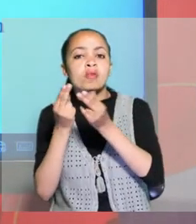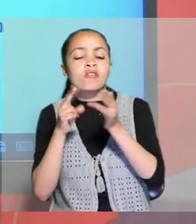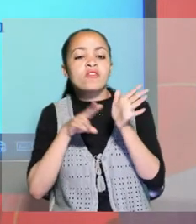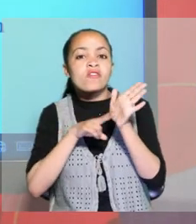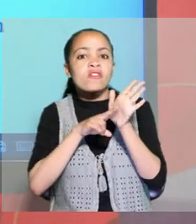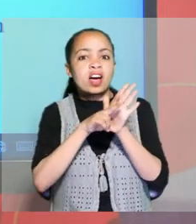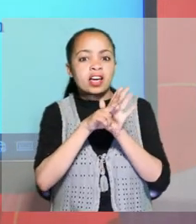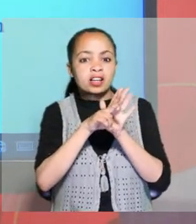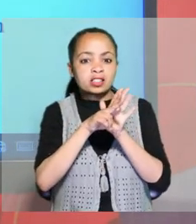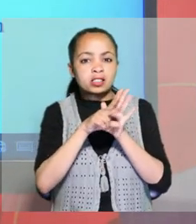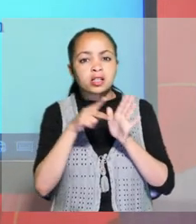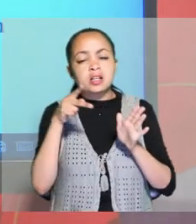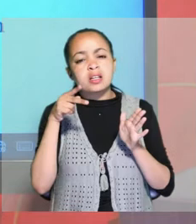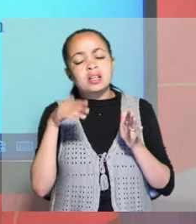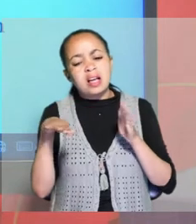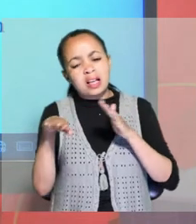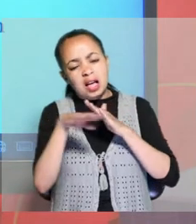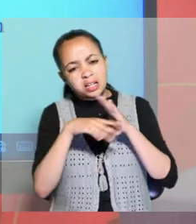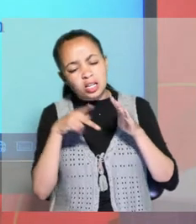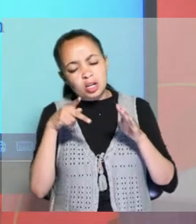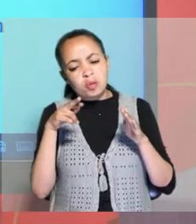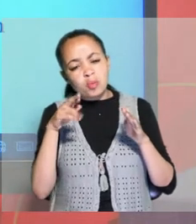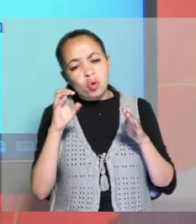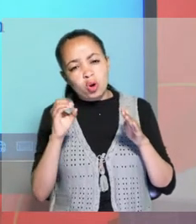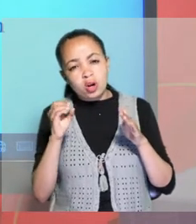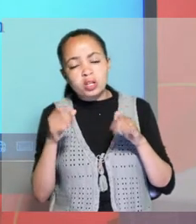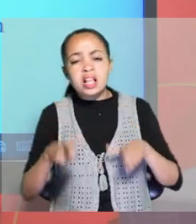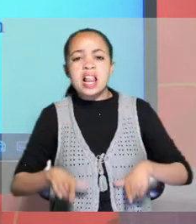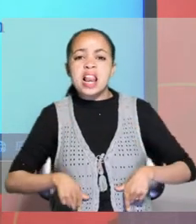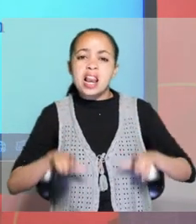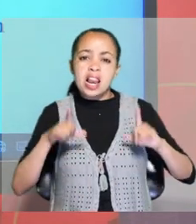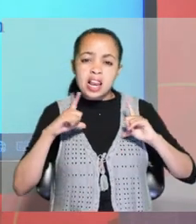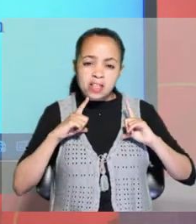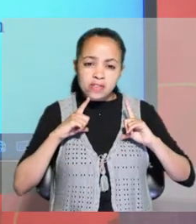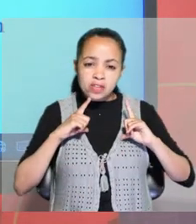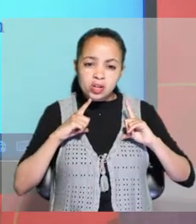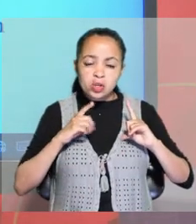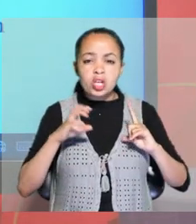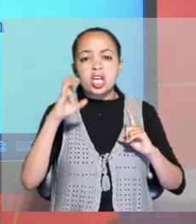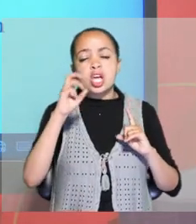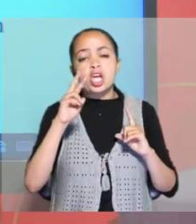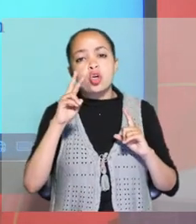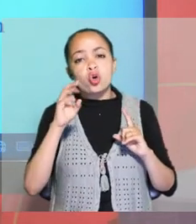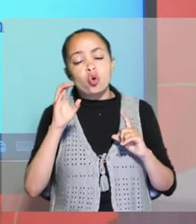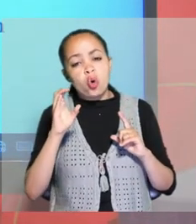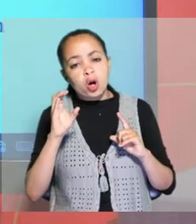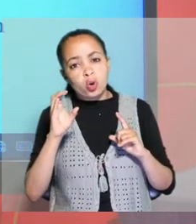under prokaryotic, under living, under eukaryotic.